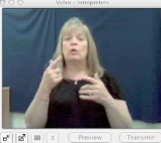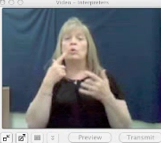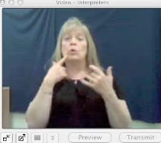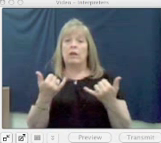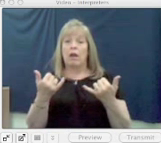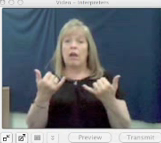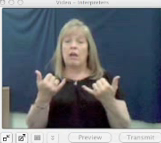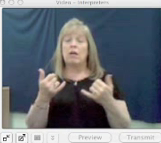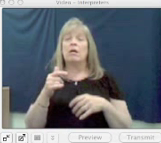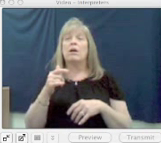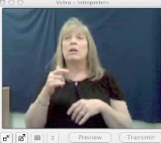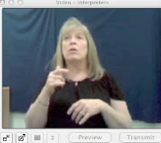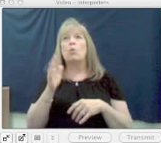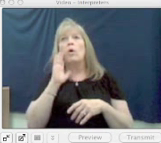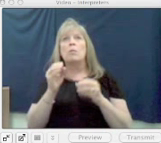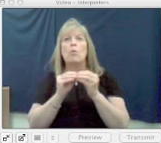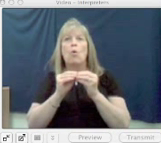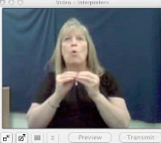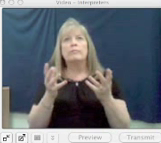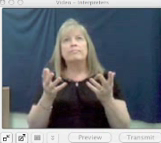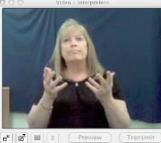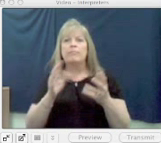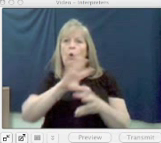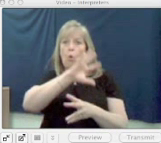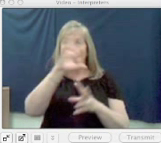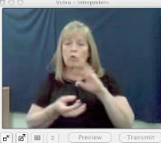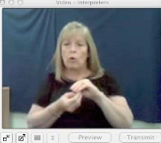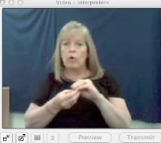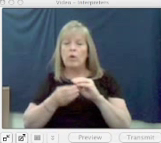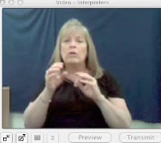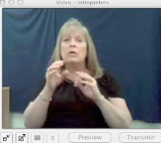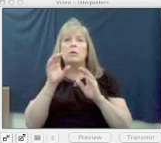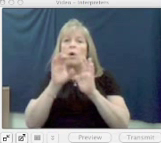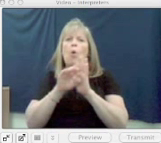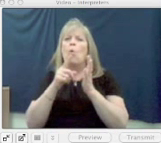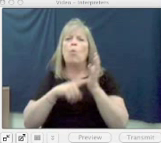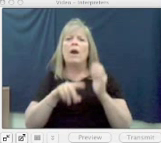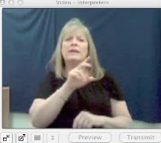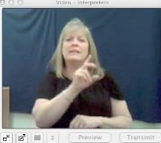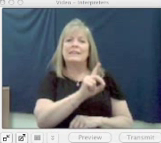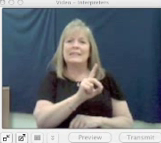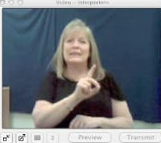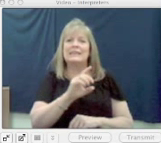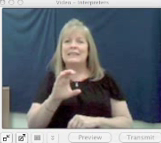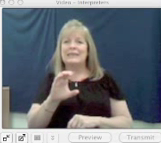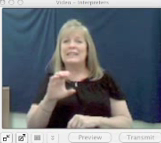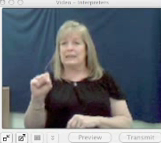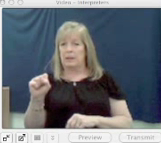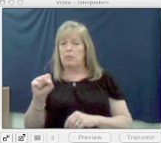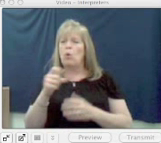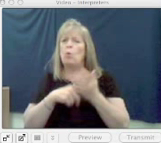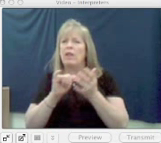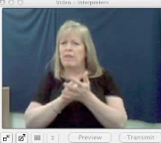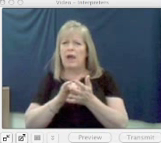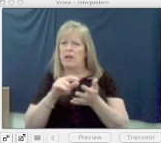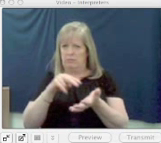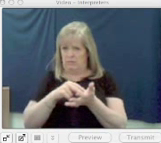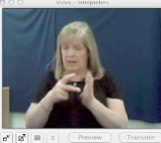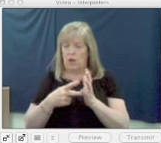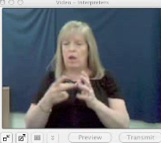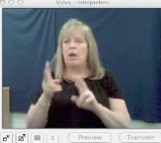an overview of what DCS, demand control schema, DCS is, in a